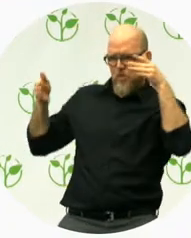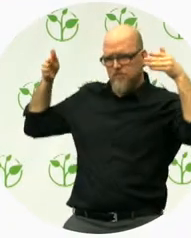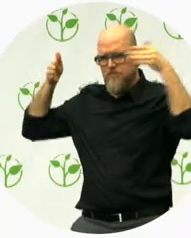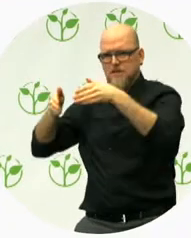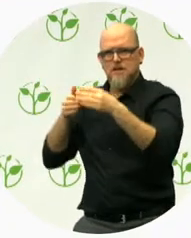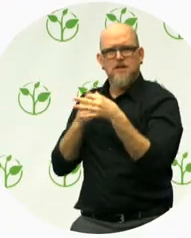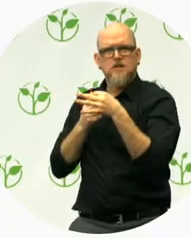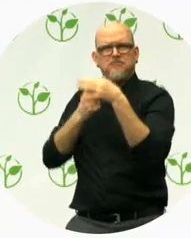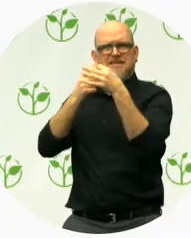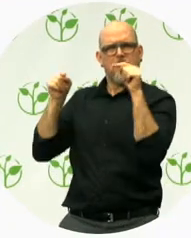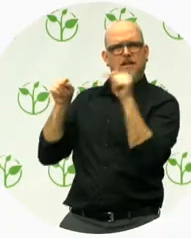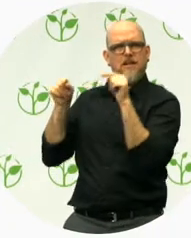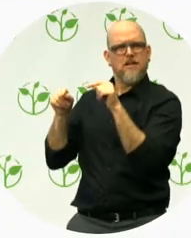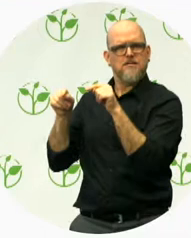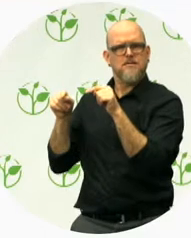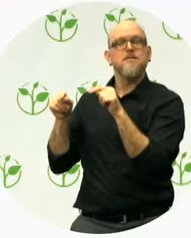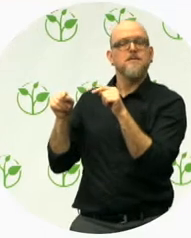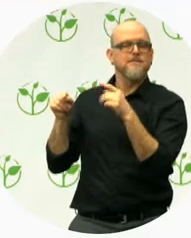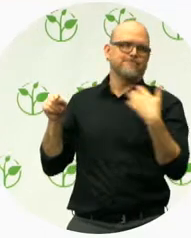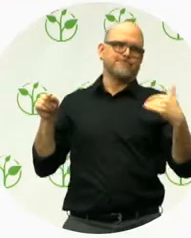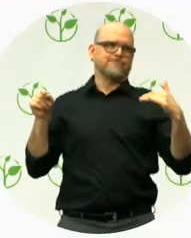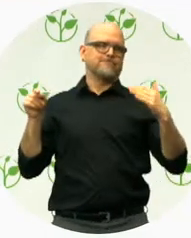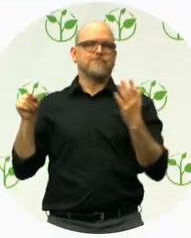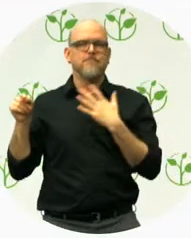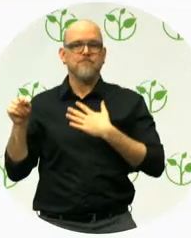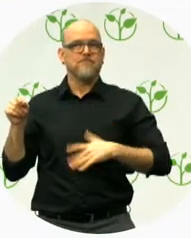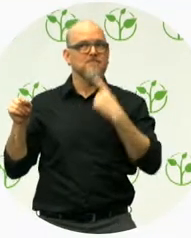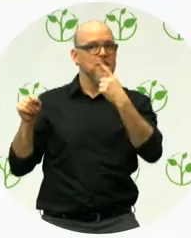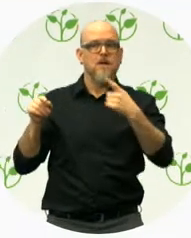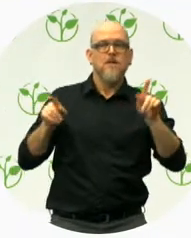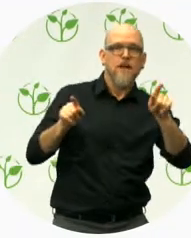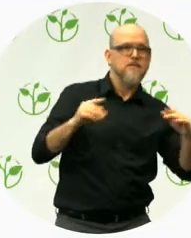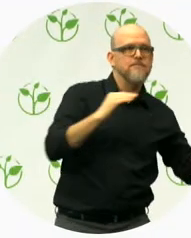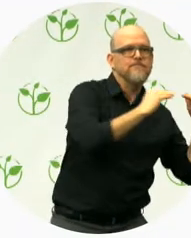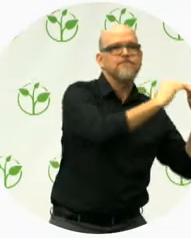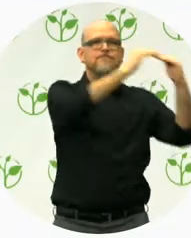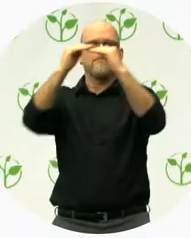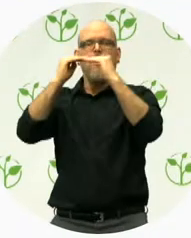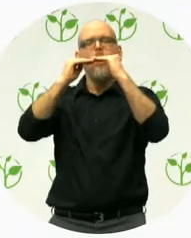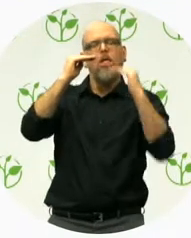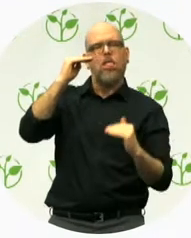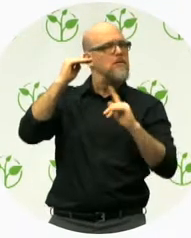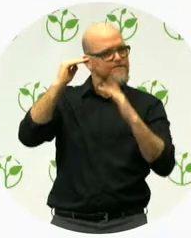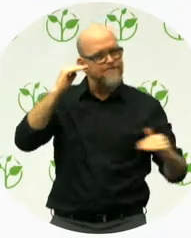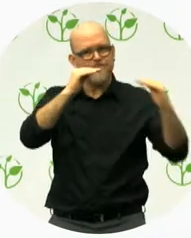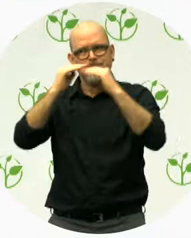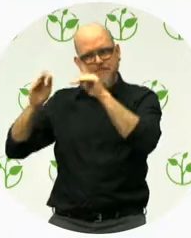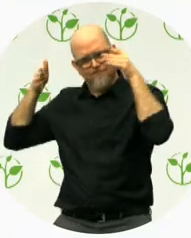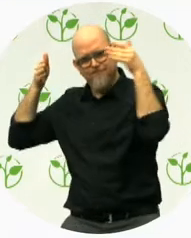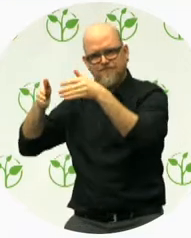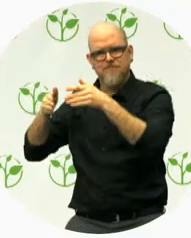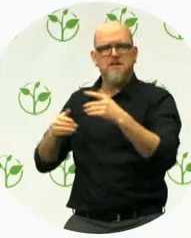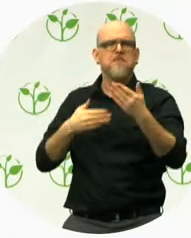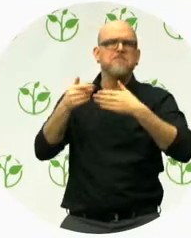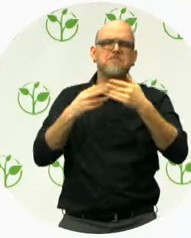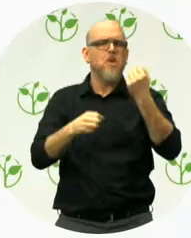more important than anyone else. You are not defined here by your job title, your role, your achievements. You're